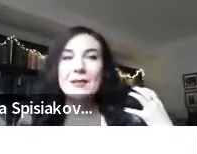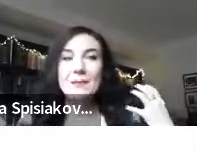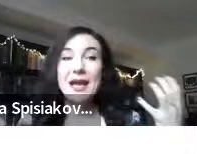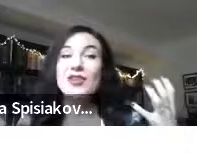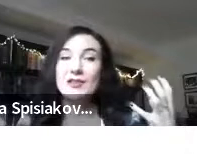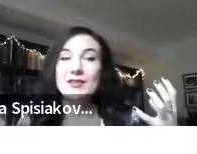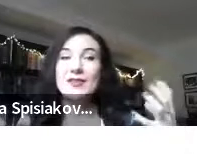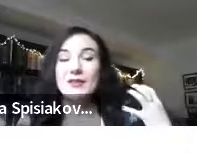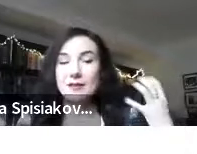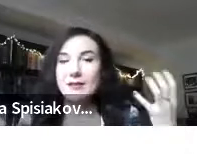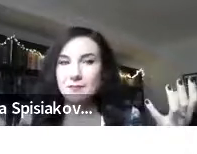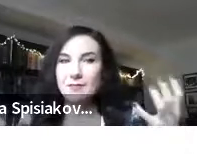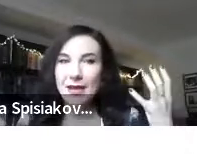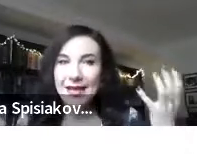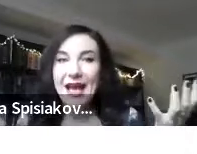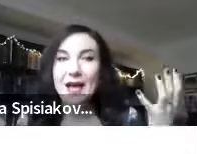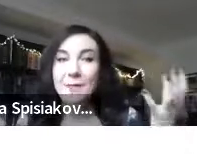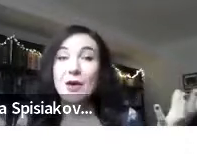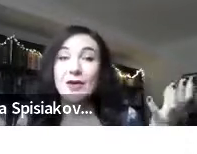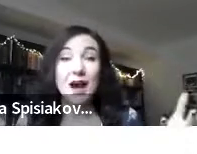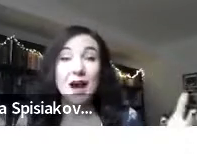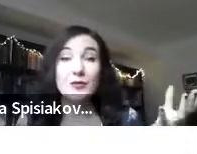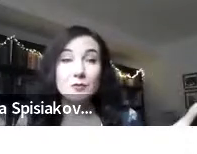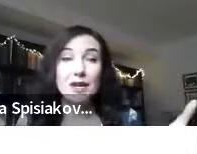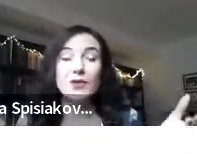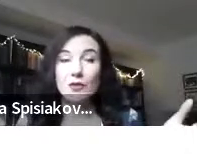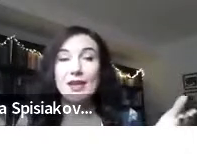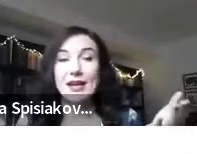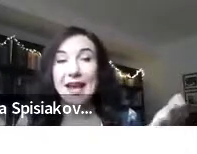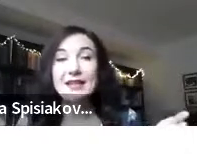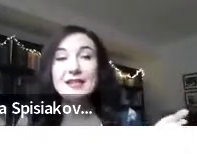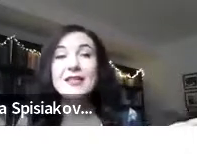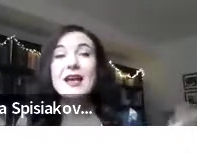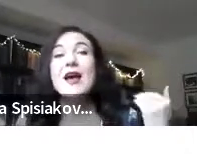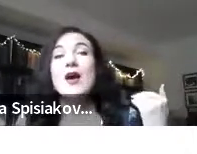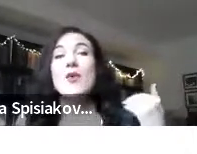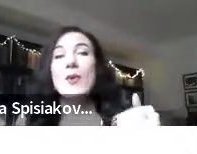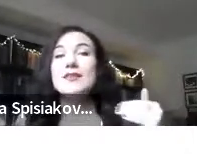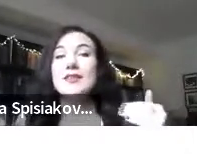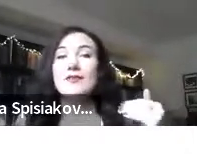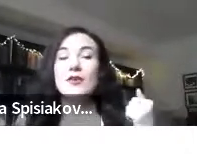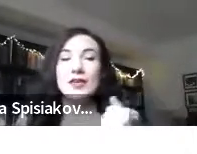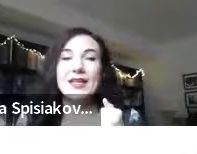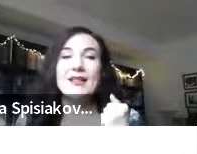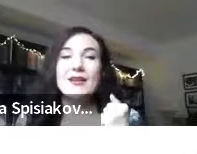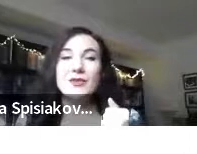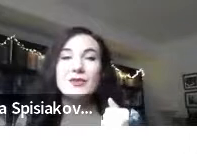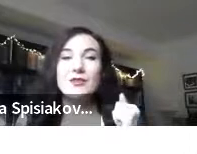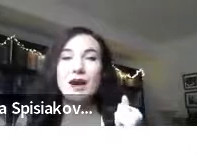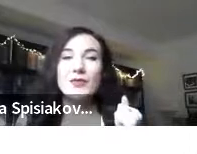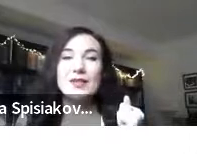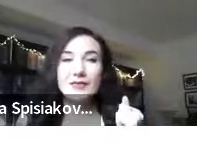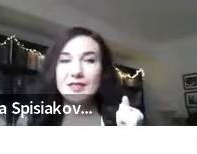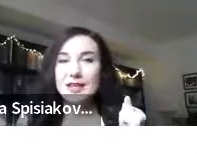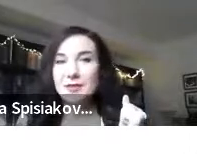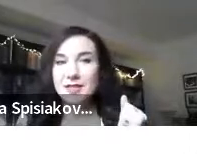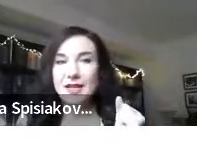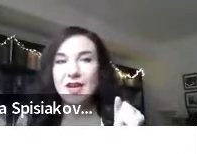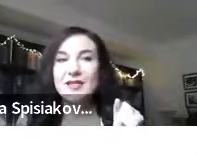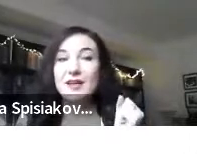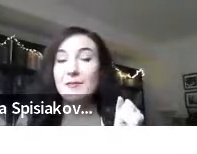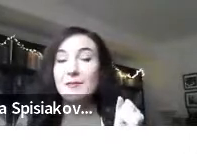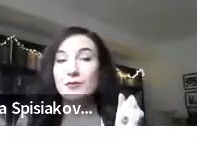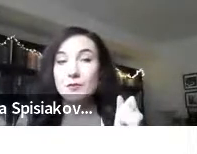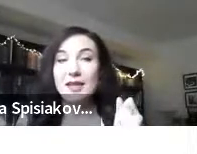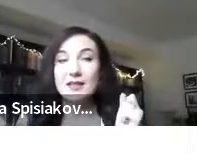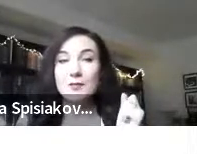stress that patients care about the carbon footprint of their inhalers. One survey of inhaler users found that